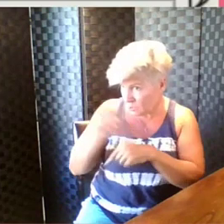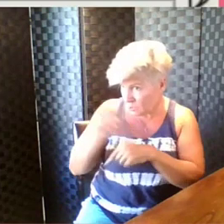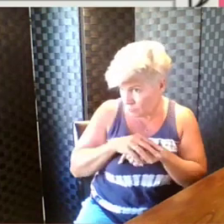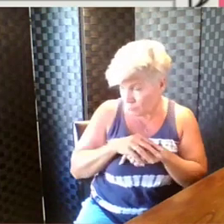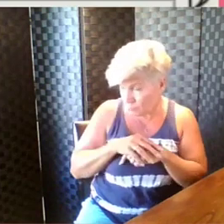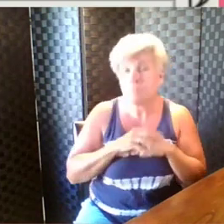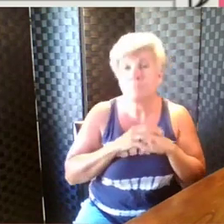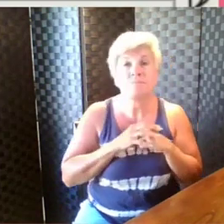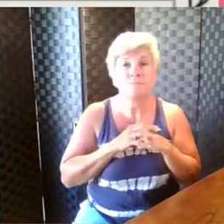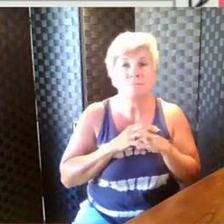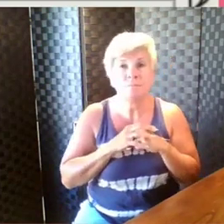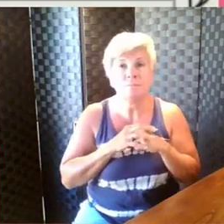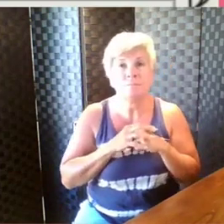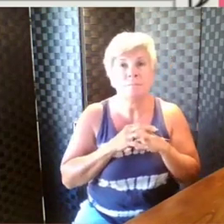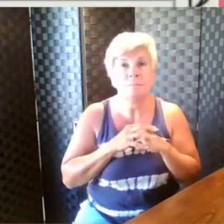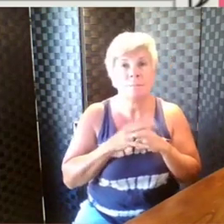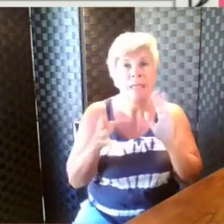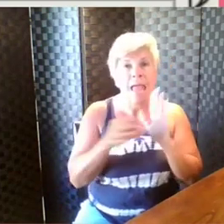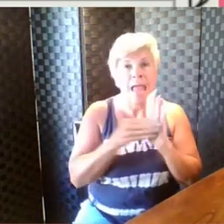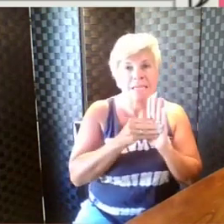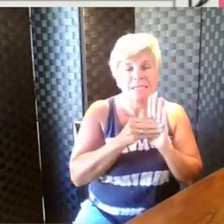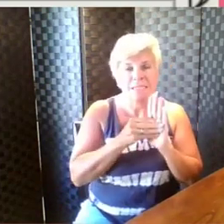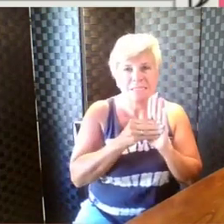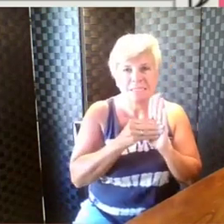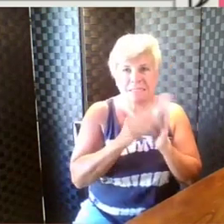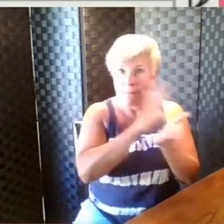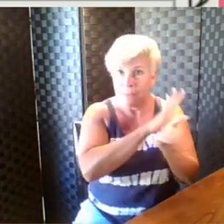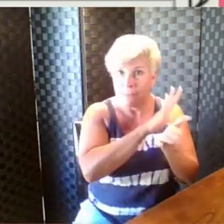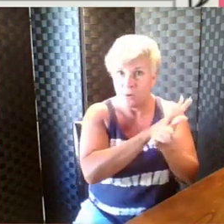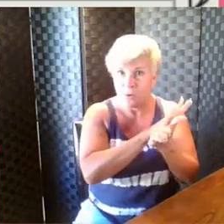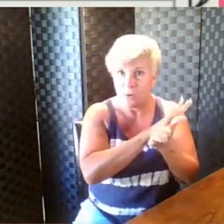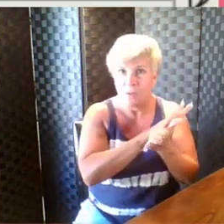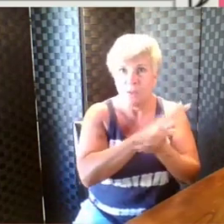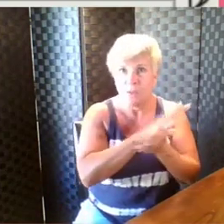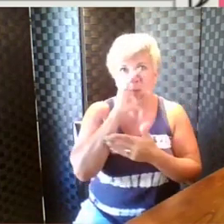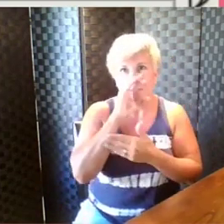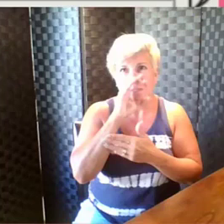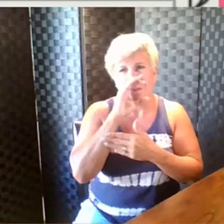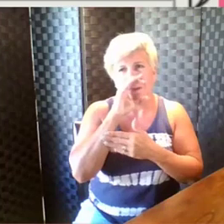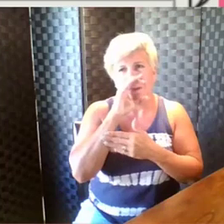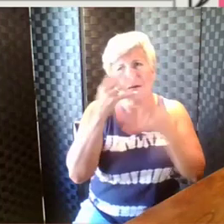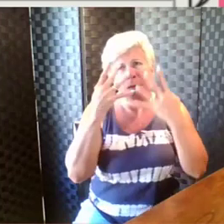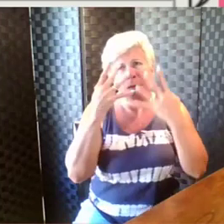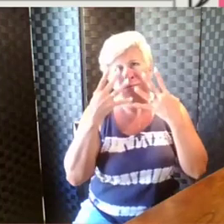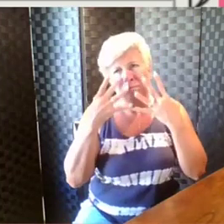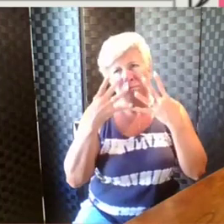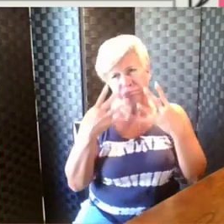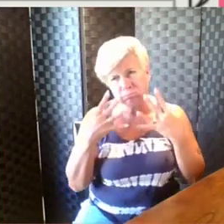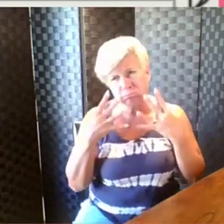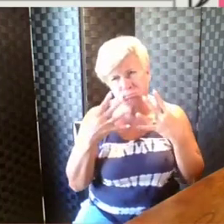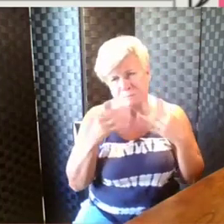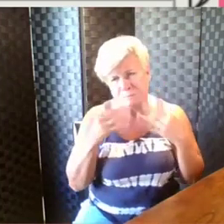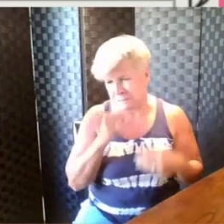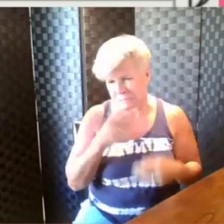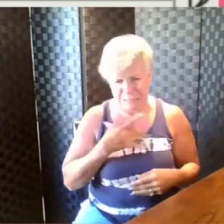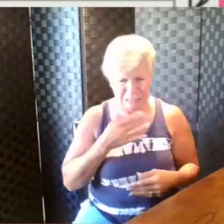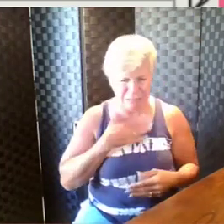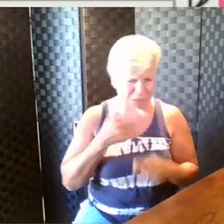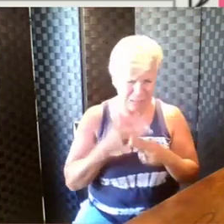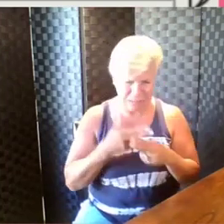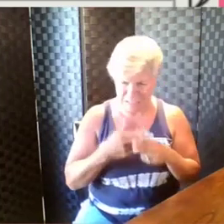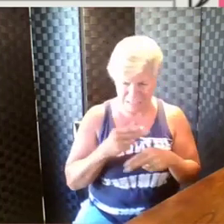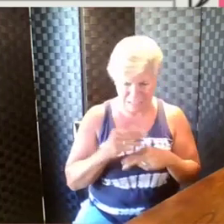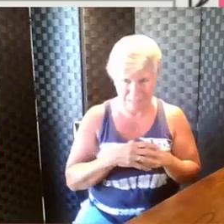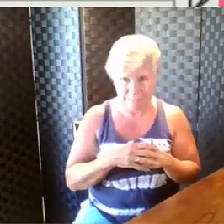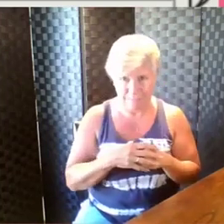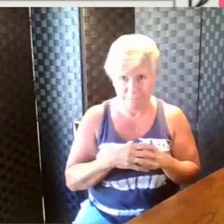So adding this to our graphic organizer, Chrysanthemum wilts. She's sad and she doesn't like her name anymore.